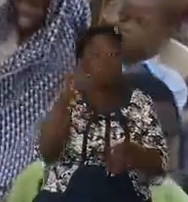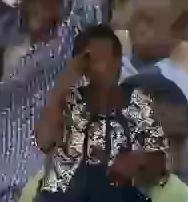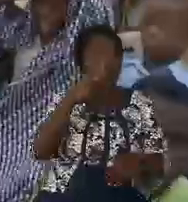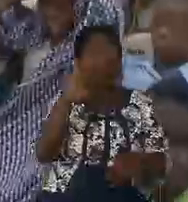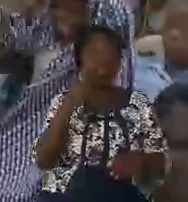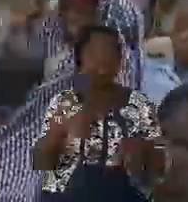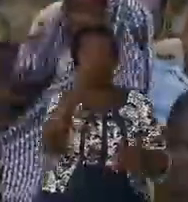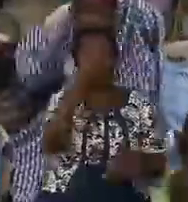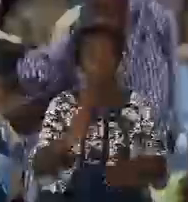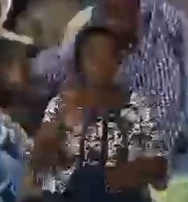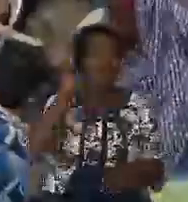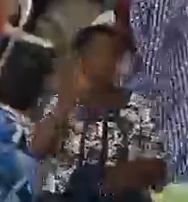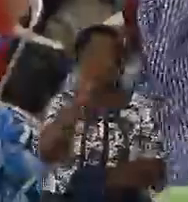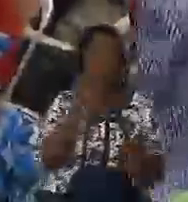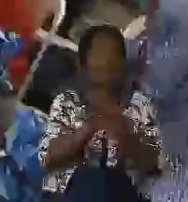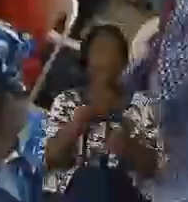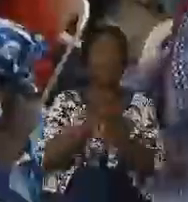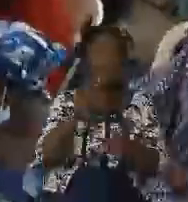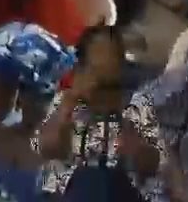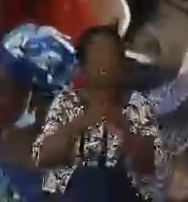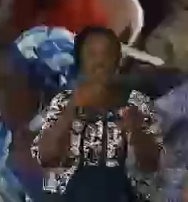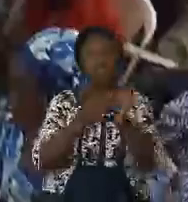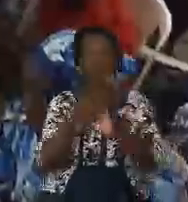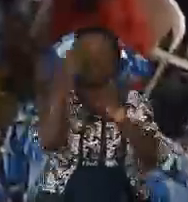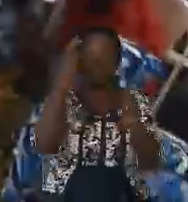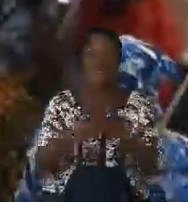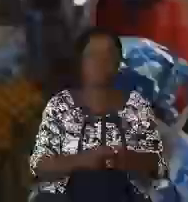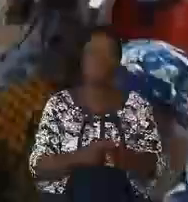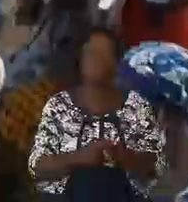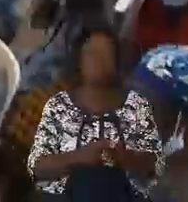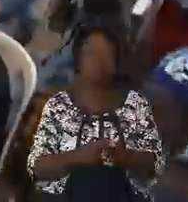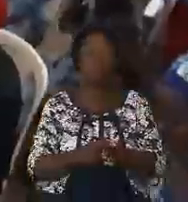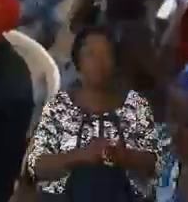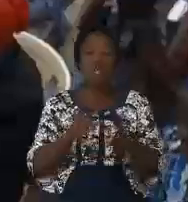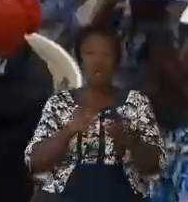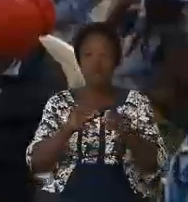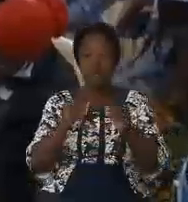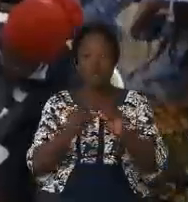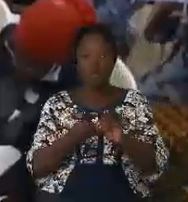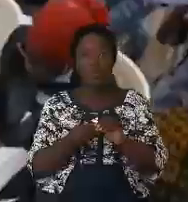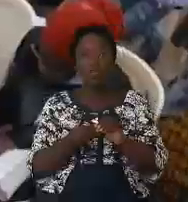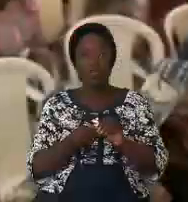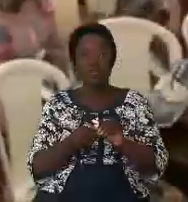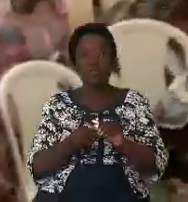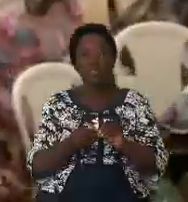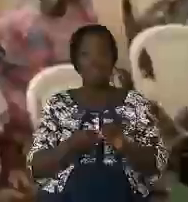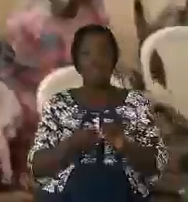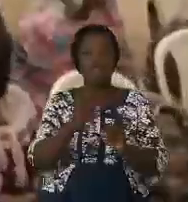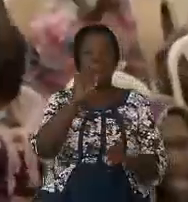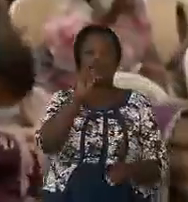And everything ordained for you by God will be fulfilled in Jesus'